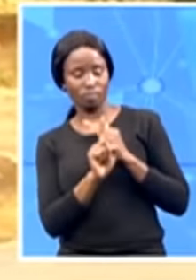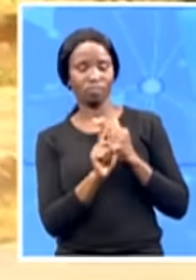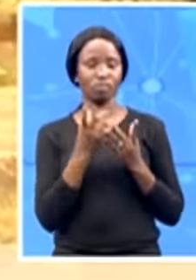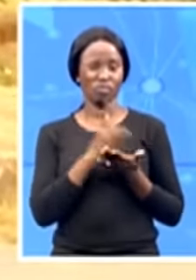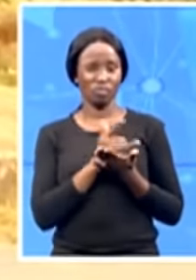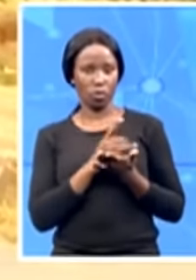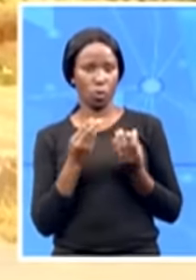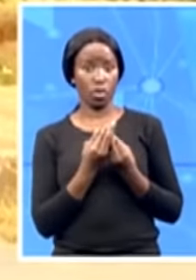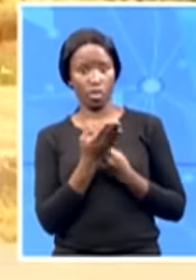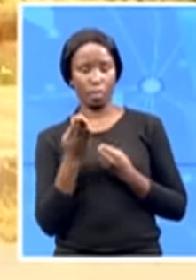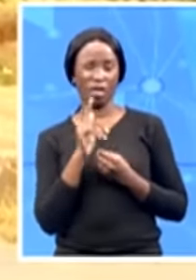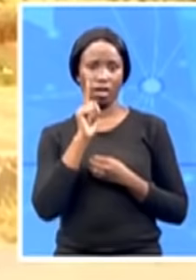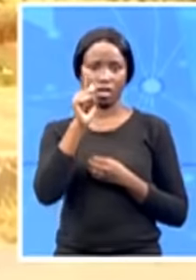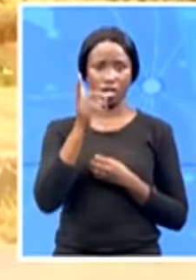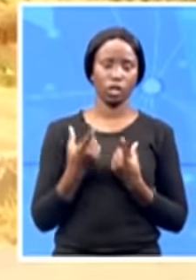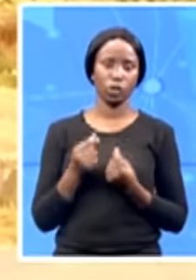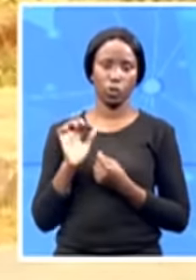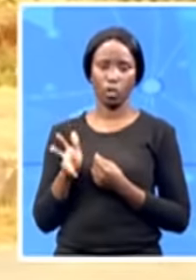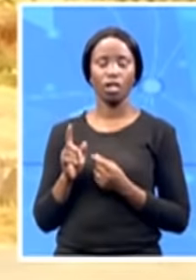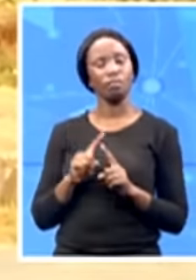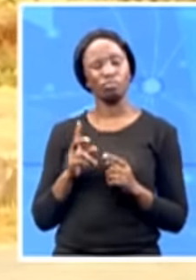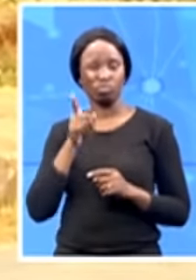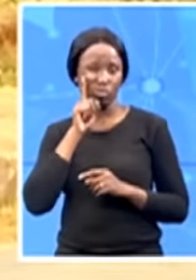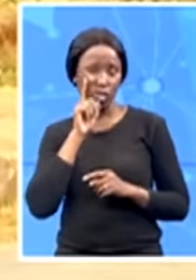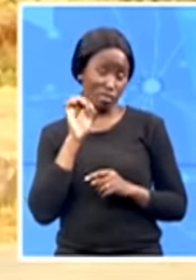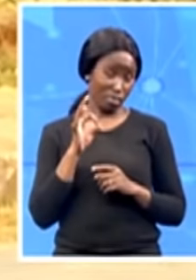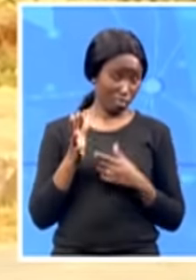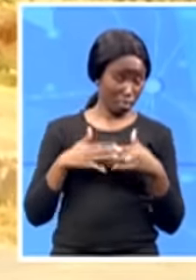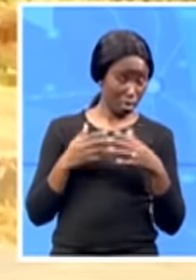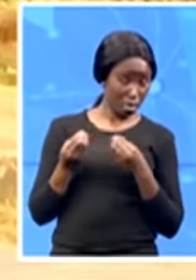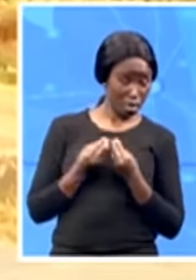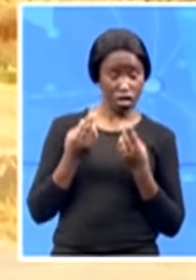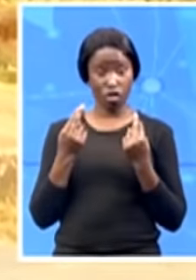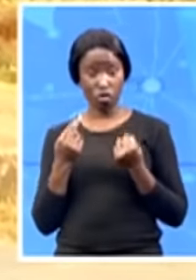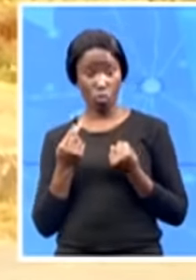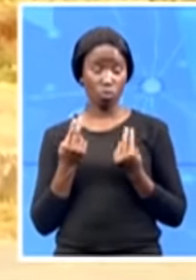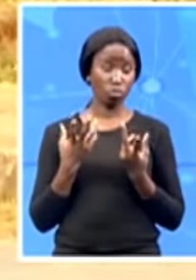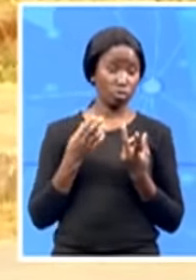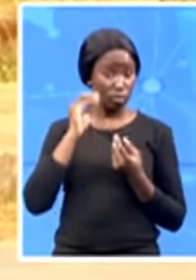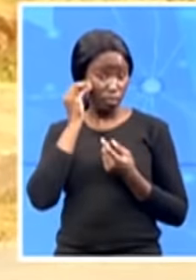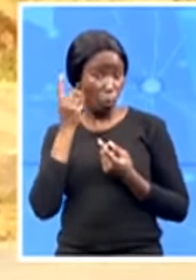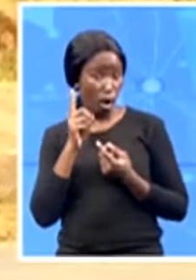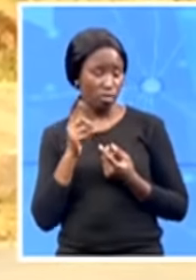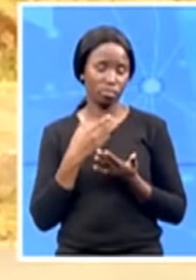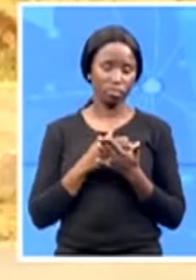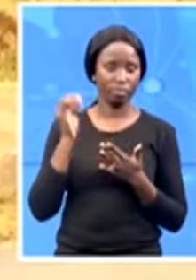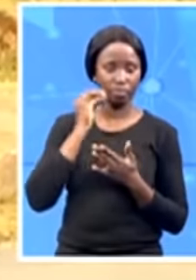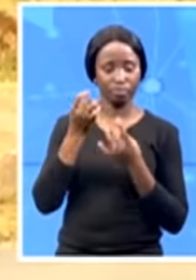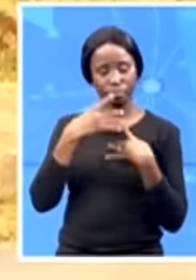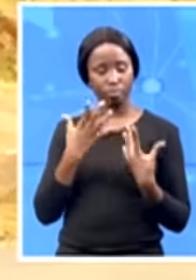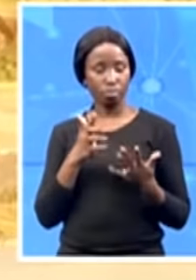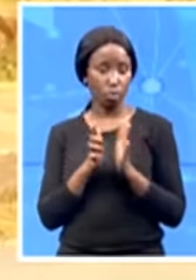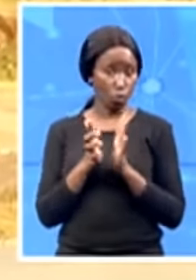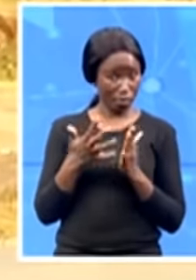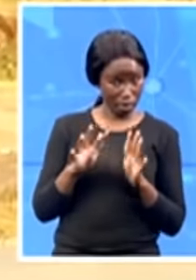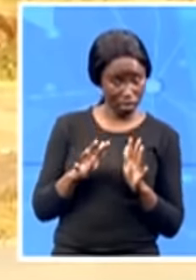latest developments overnight? Has his father met with his attorneys? Have they studied the judgment, and what is going to be the